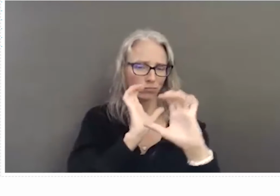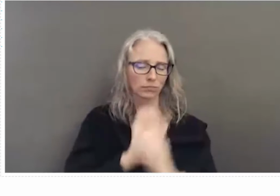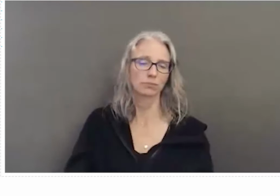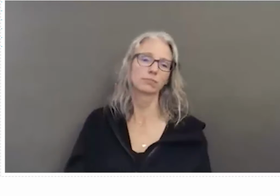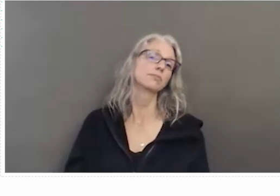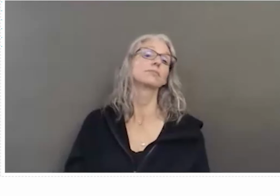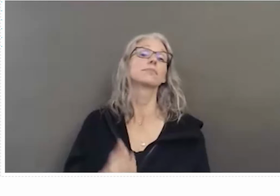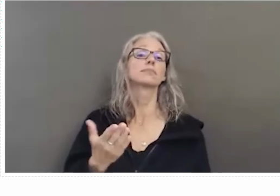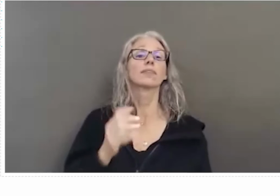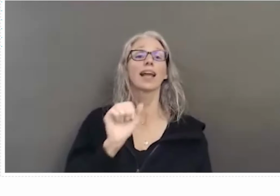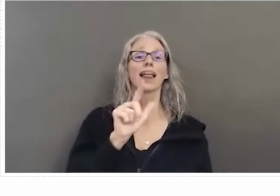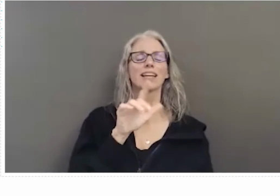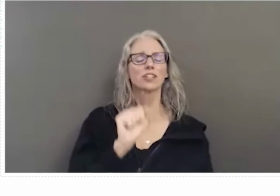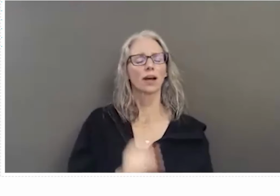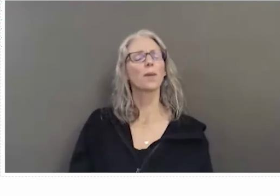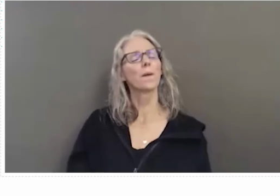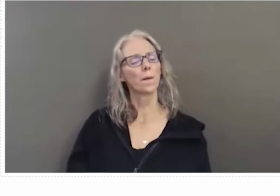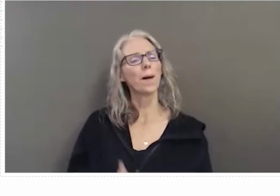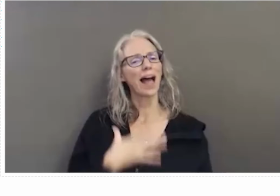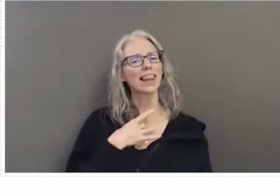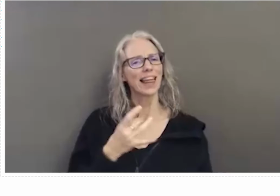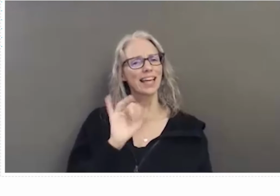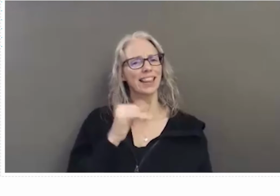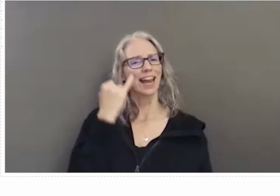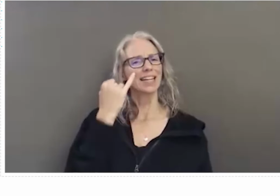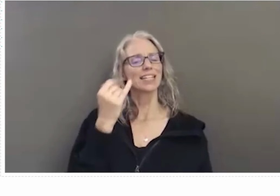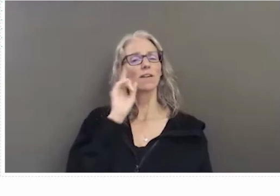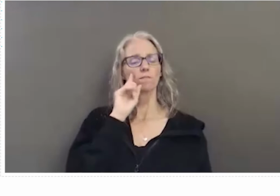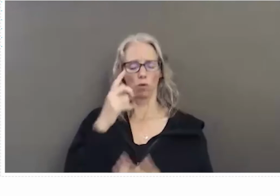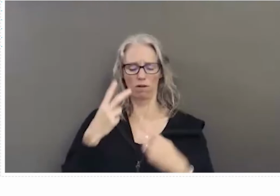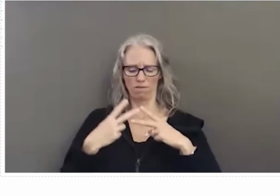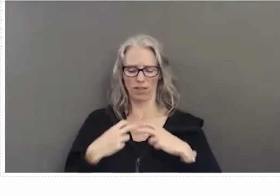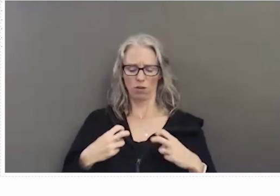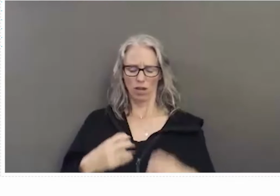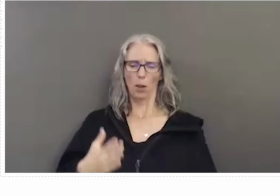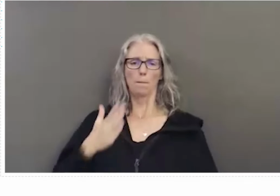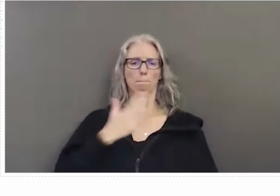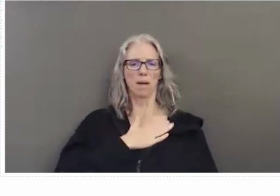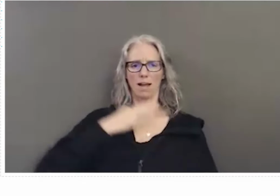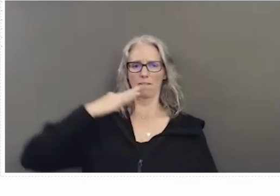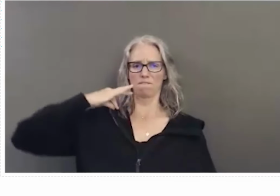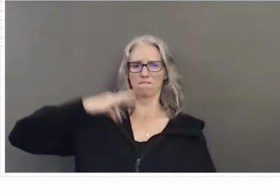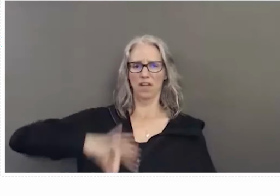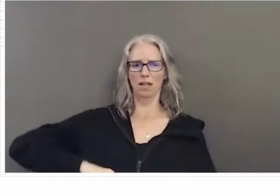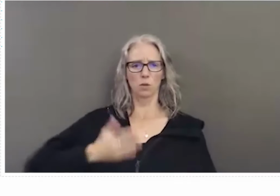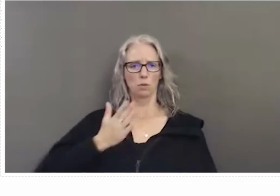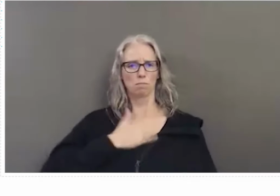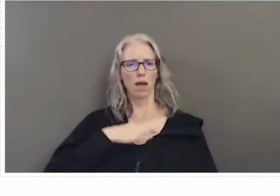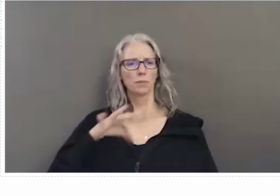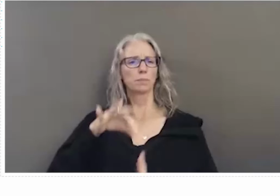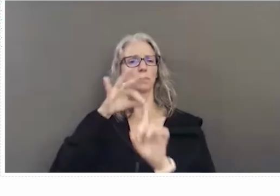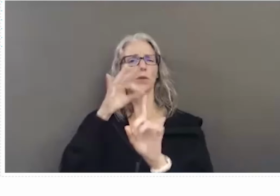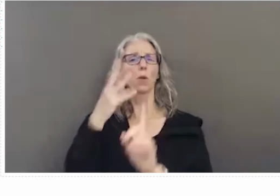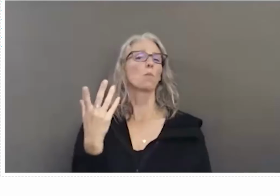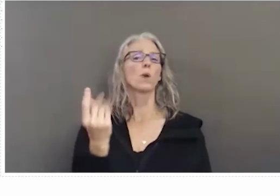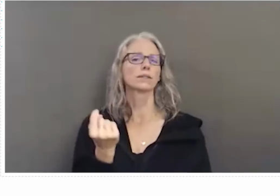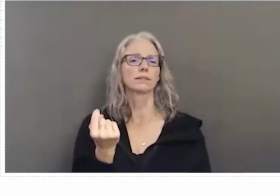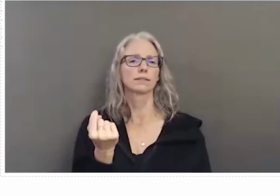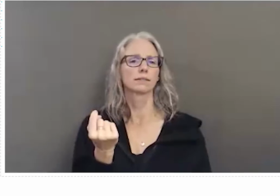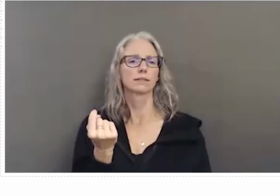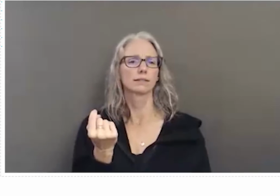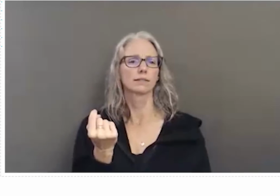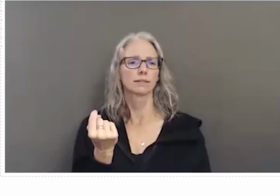figuring out your value proposition as it stands with that particular sponsor, as opposed to,